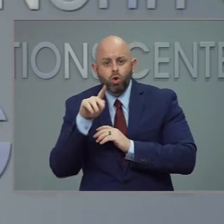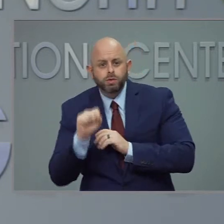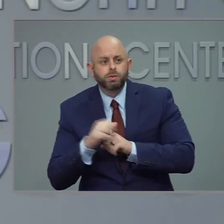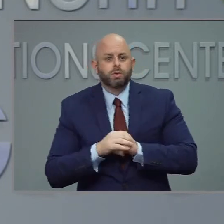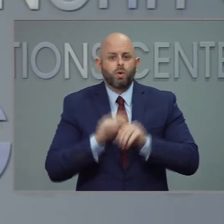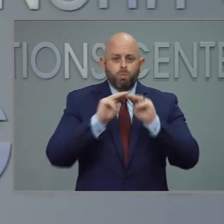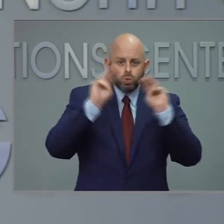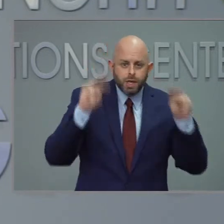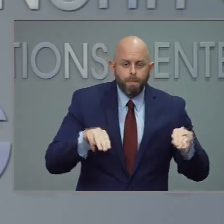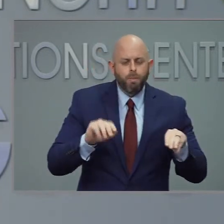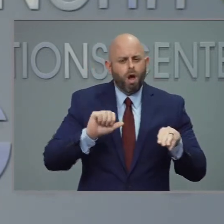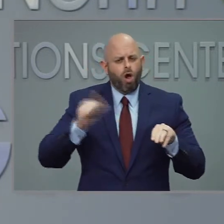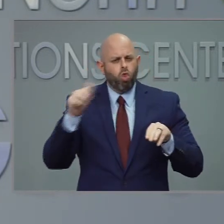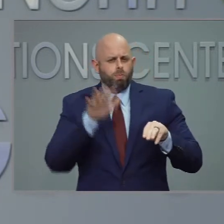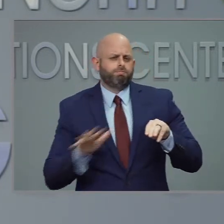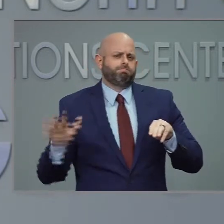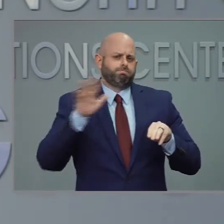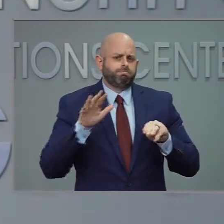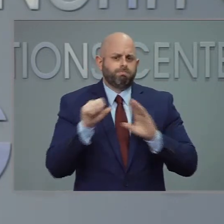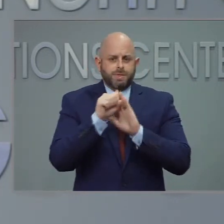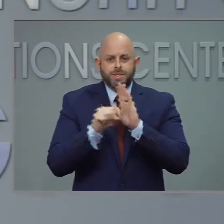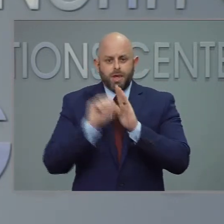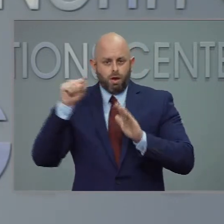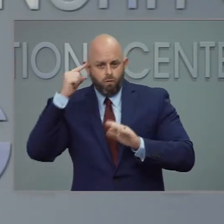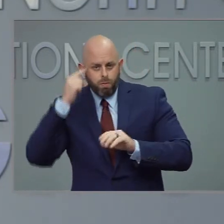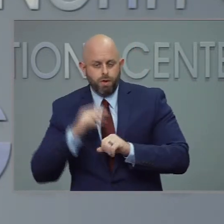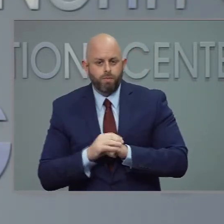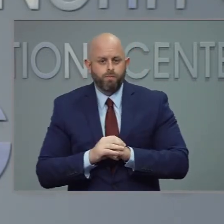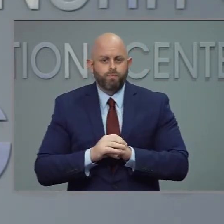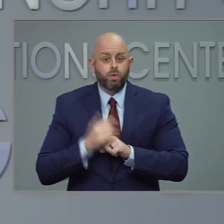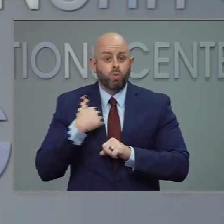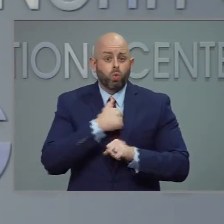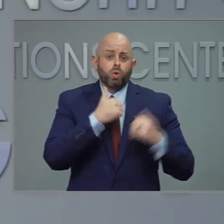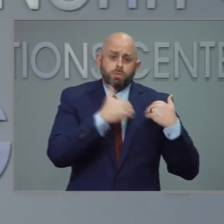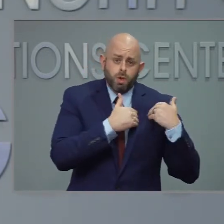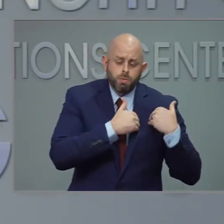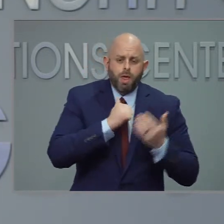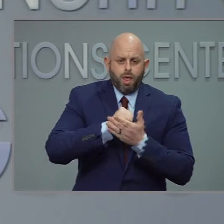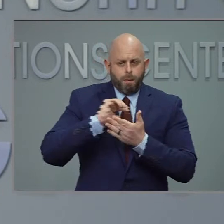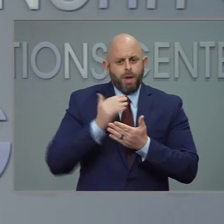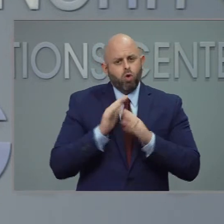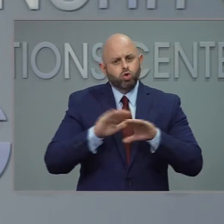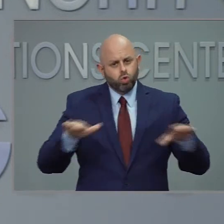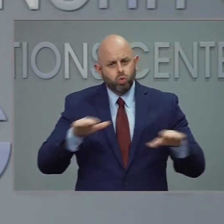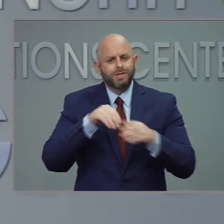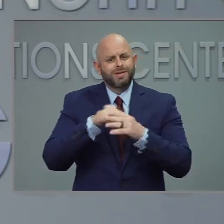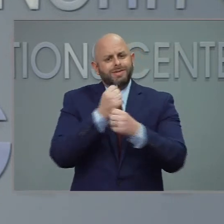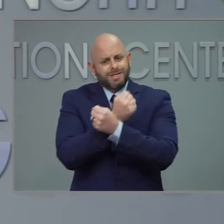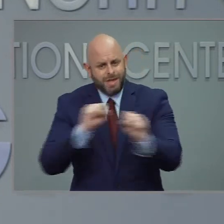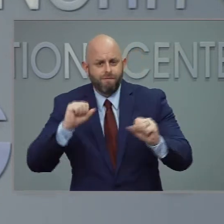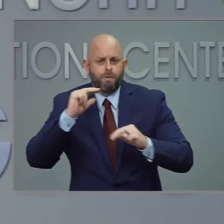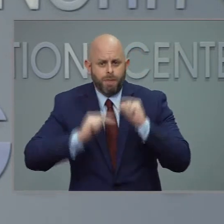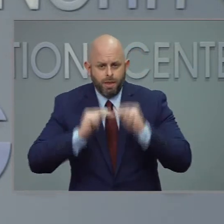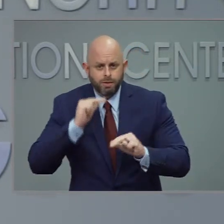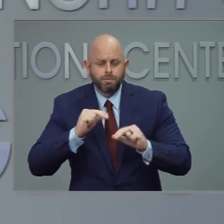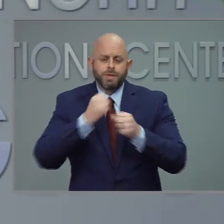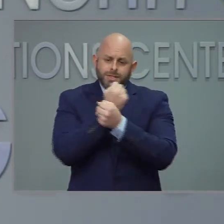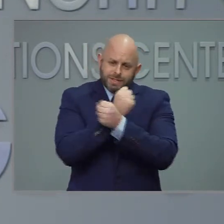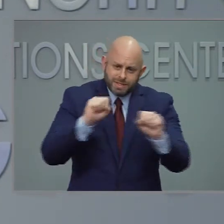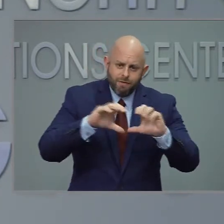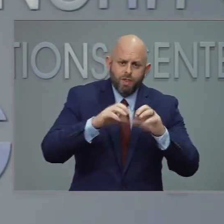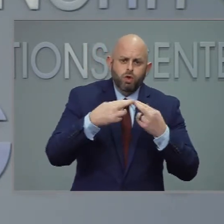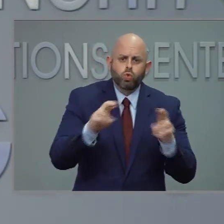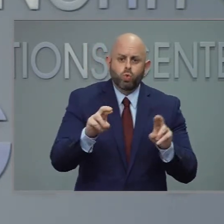government. We have a responsibility to put our children in safe, reliable classrooms, and this bond will